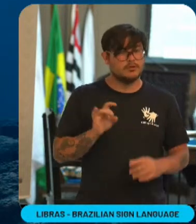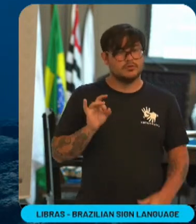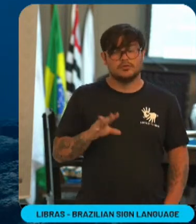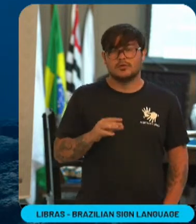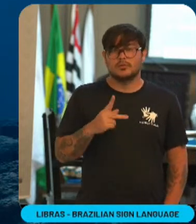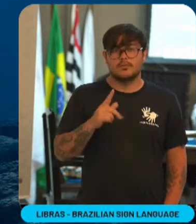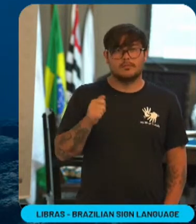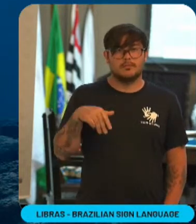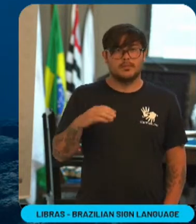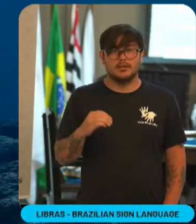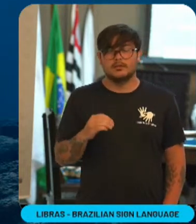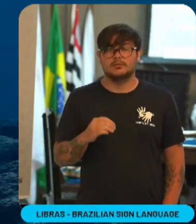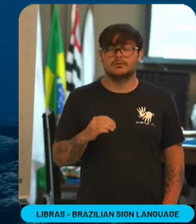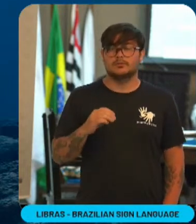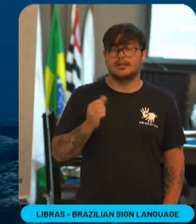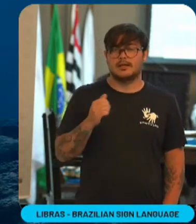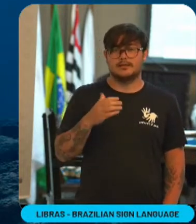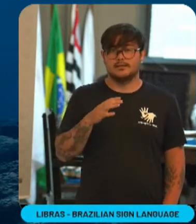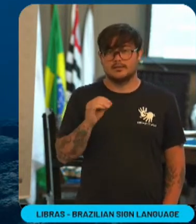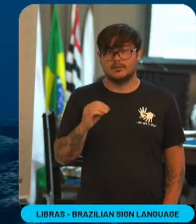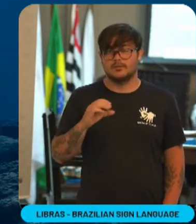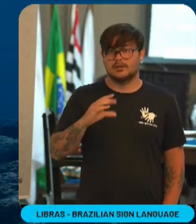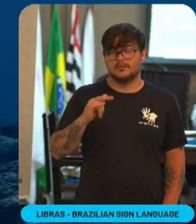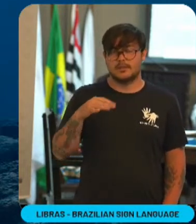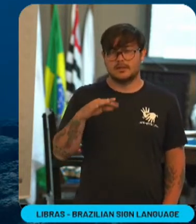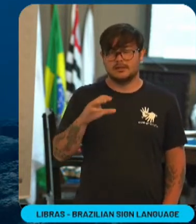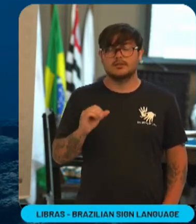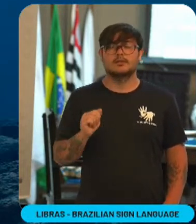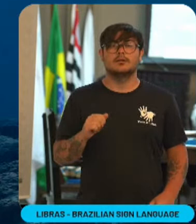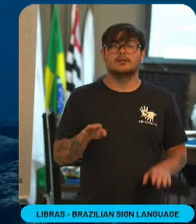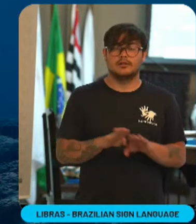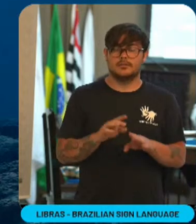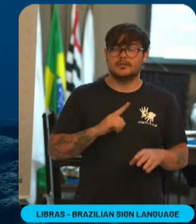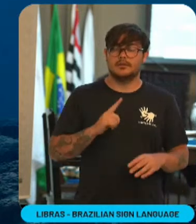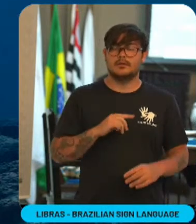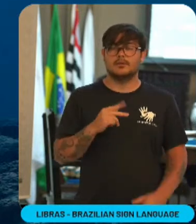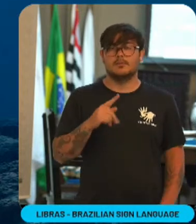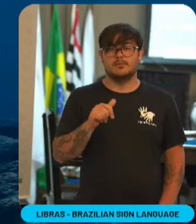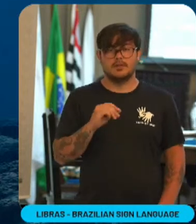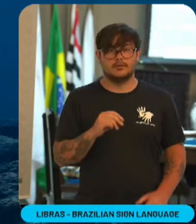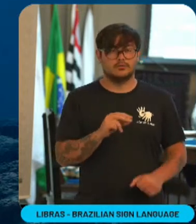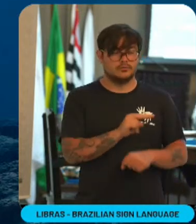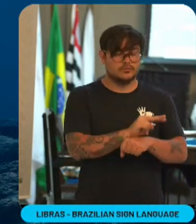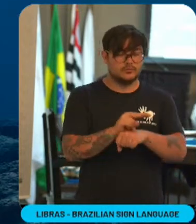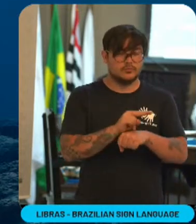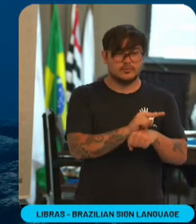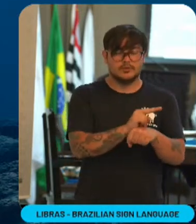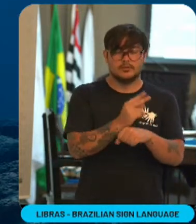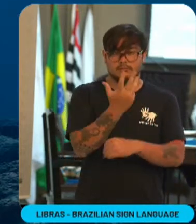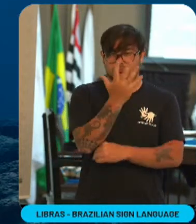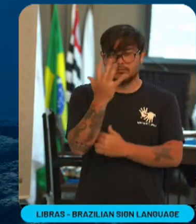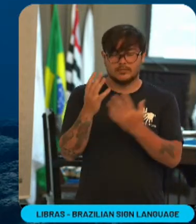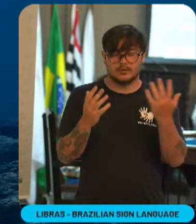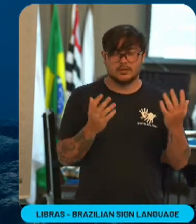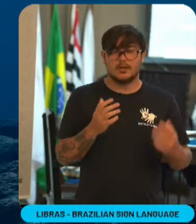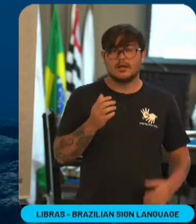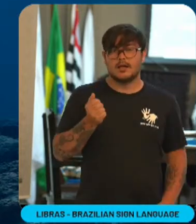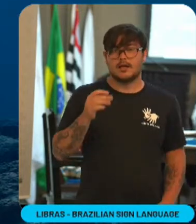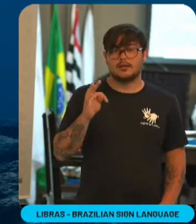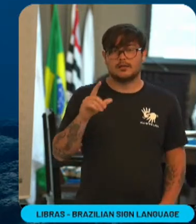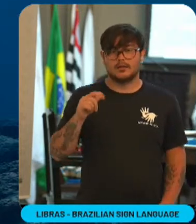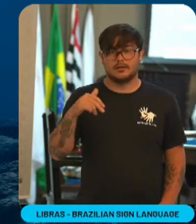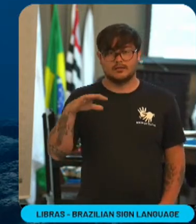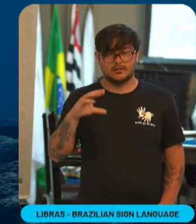in the document, but not only in the climate action plan, but we also have a plan to recovery of